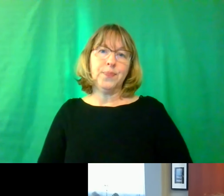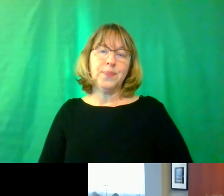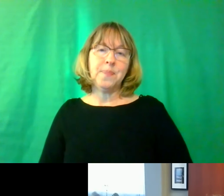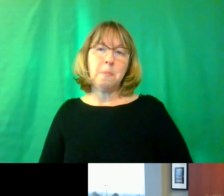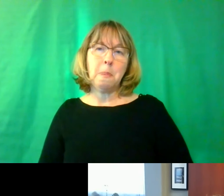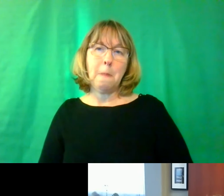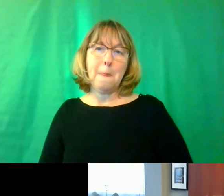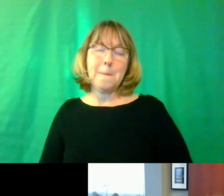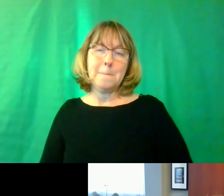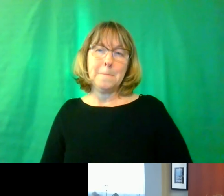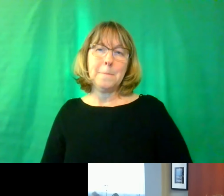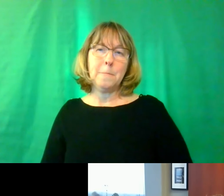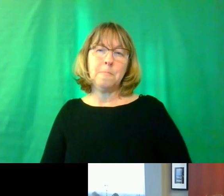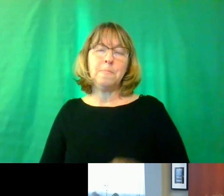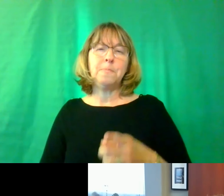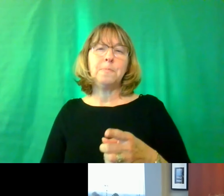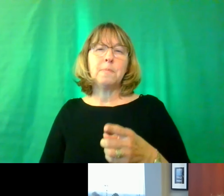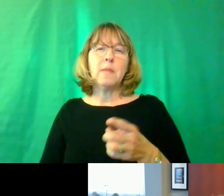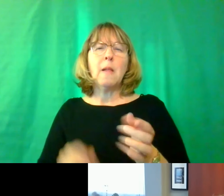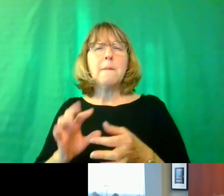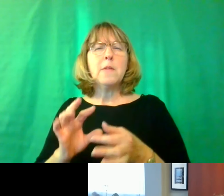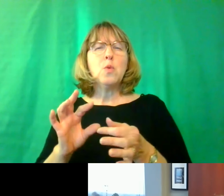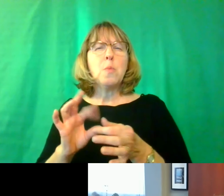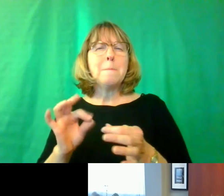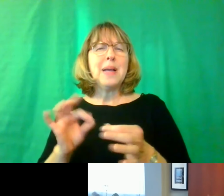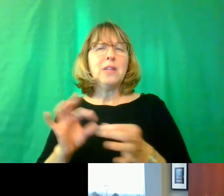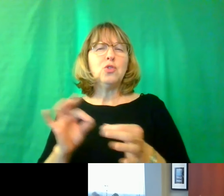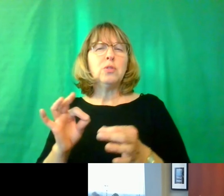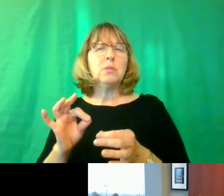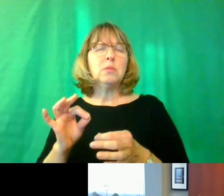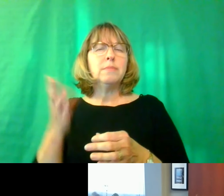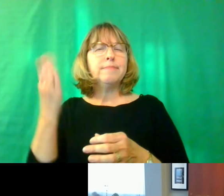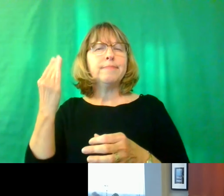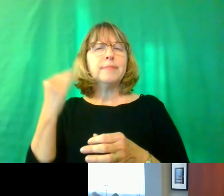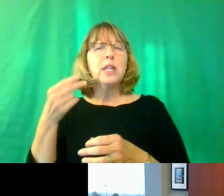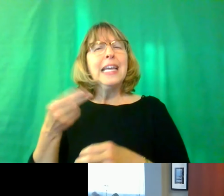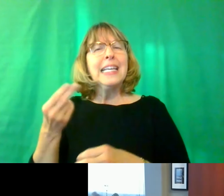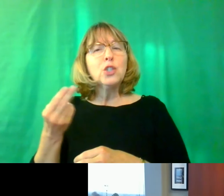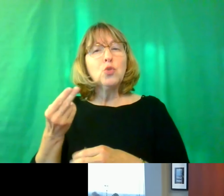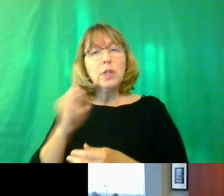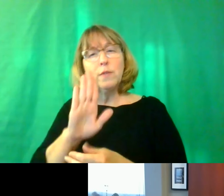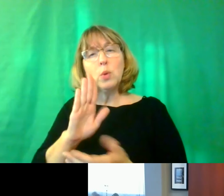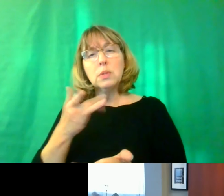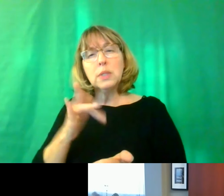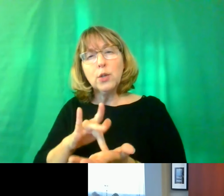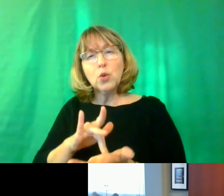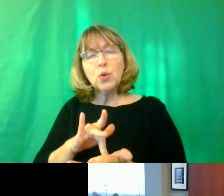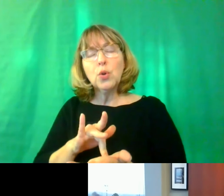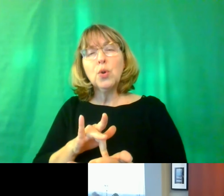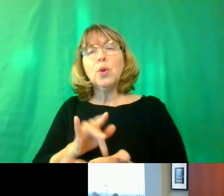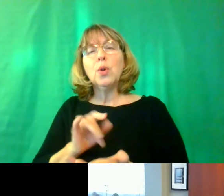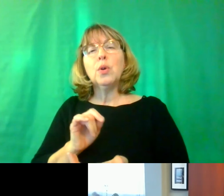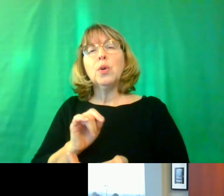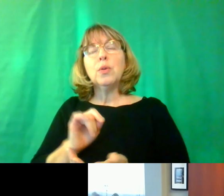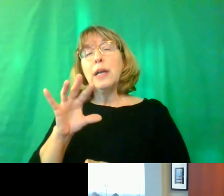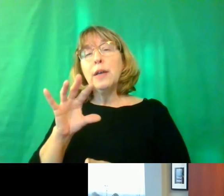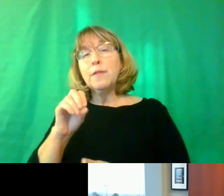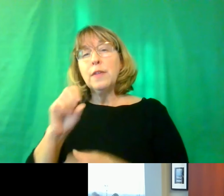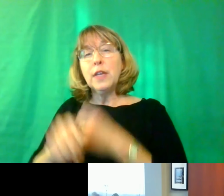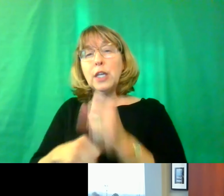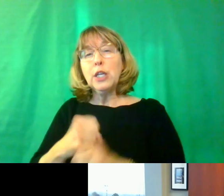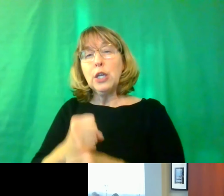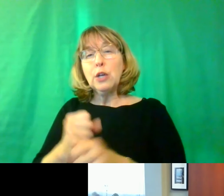One of the things that you mentioned early on in the timeline and the history of the center is sort of the 50 years of continued